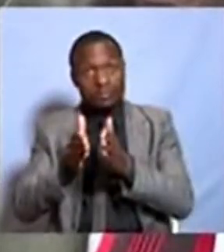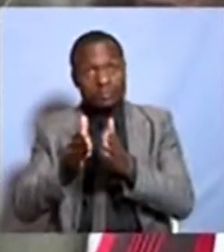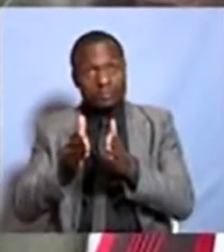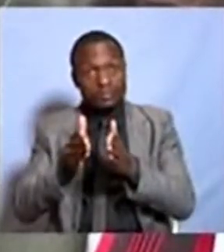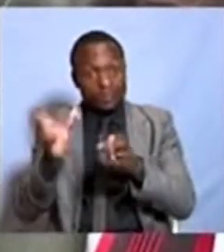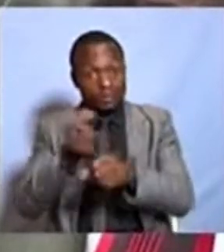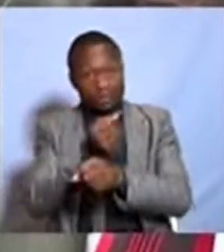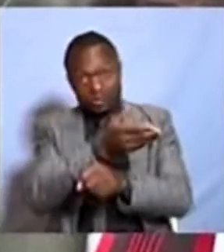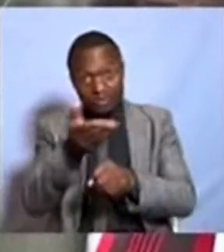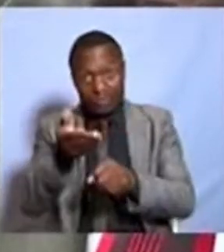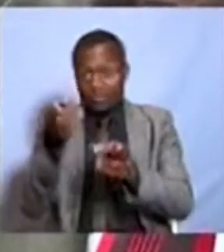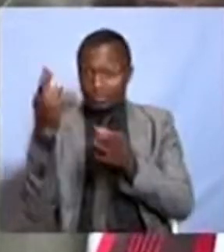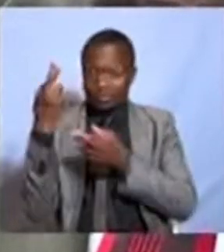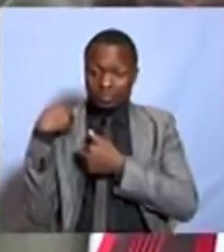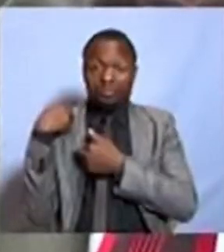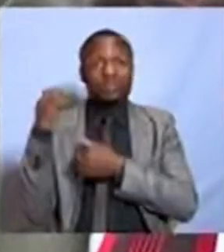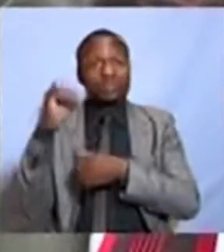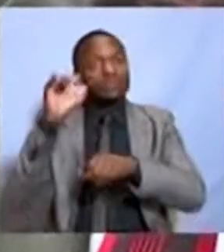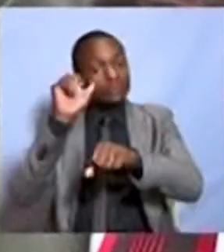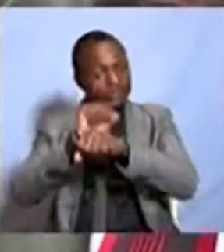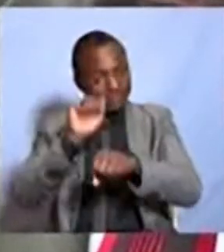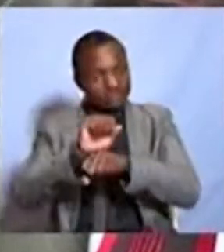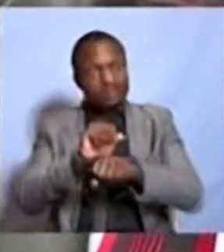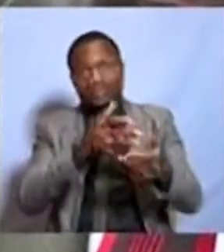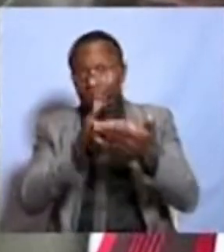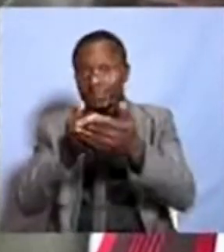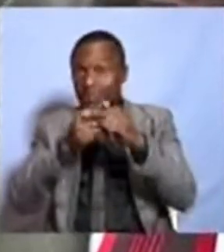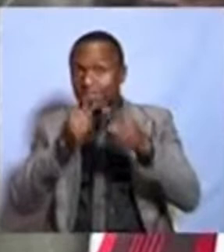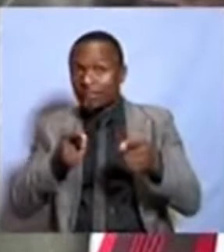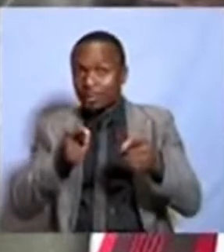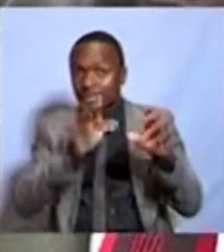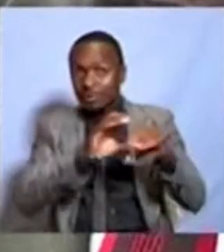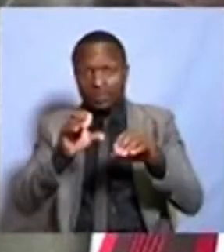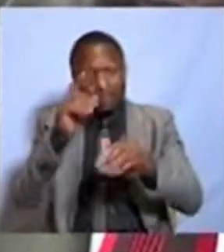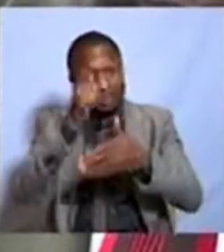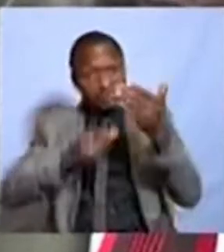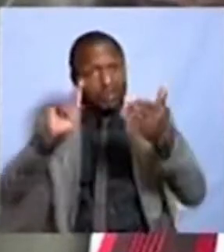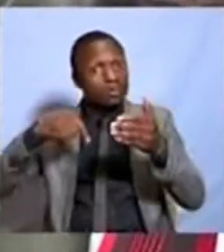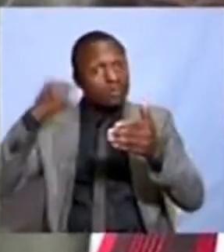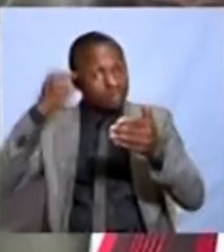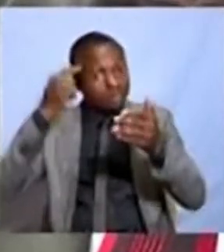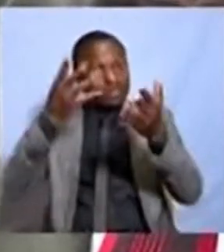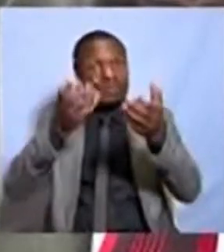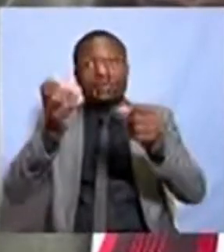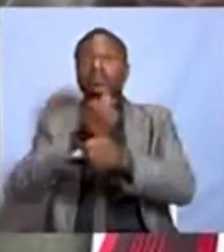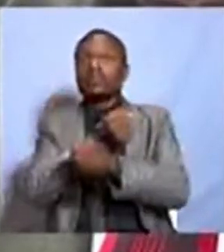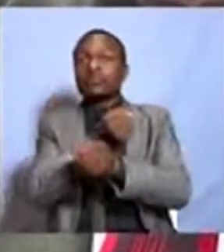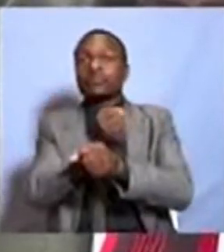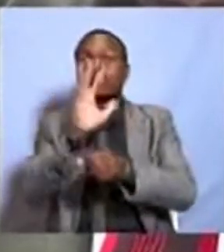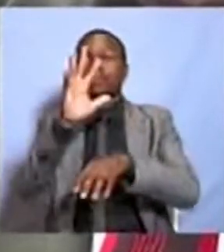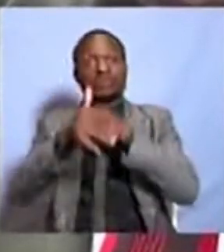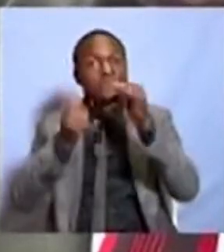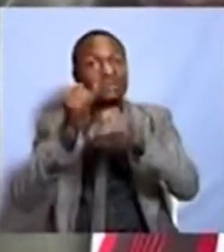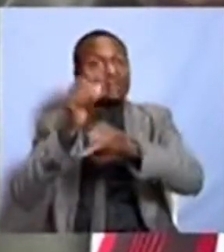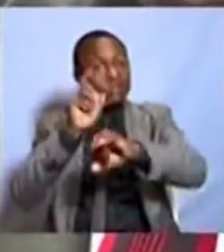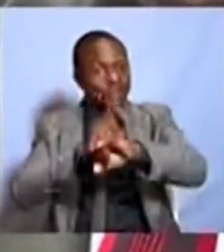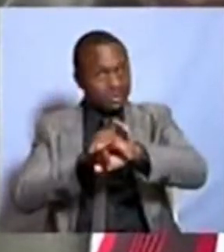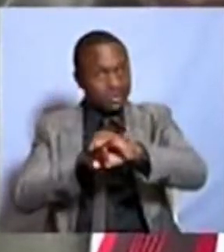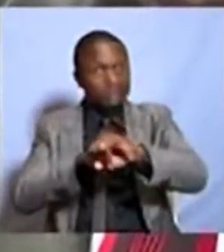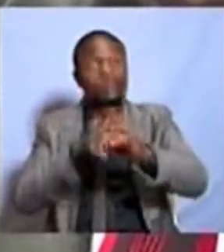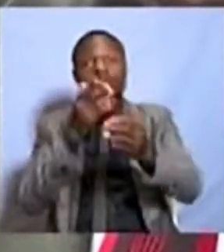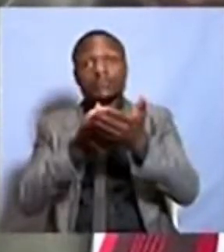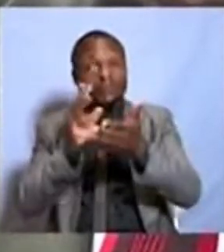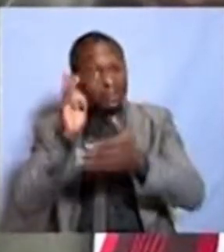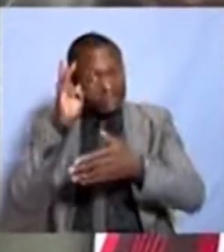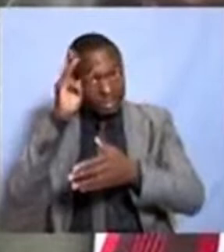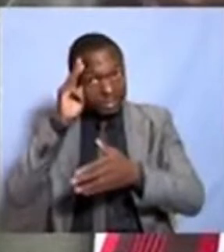accountable. Yes, you are doing all these things, but are you doing them with what this government intends to achieve in the next 5 years? So these